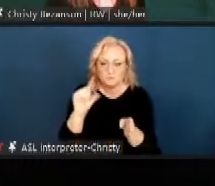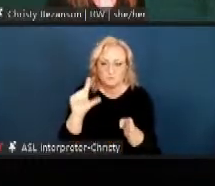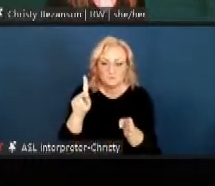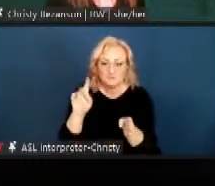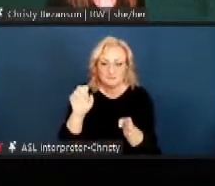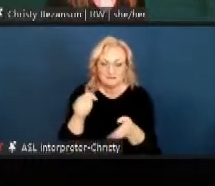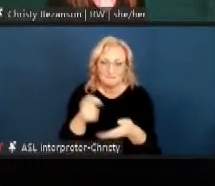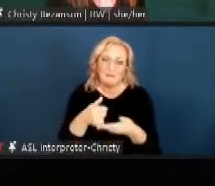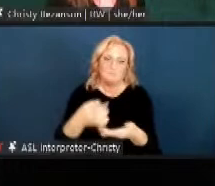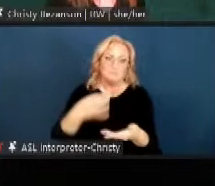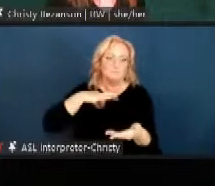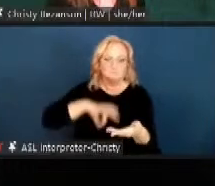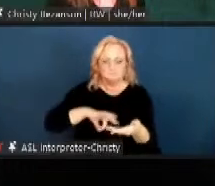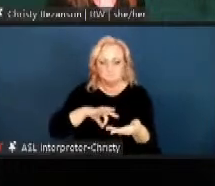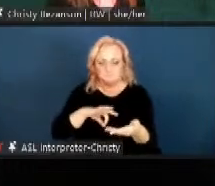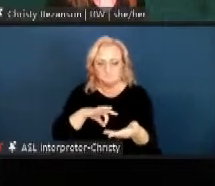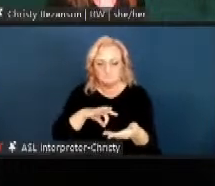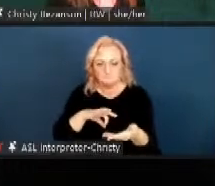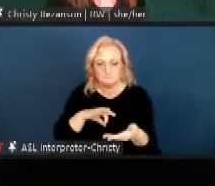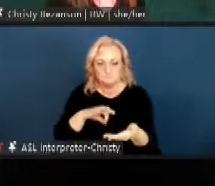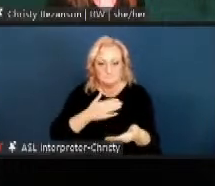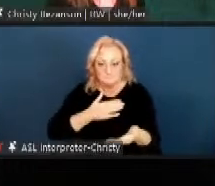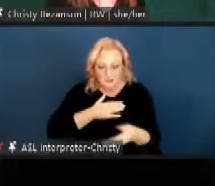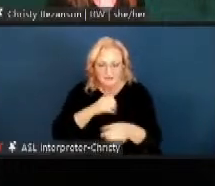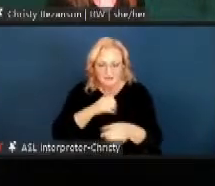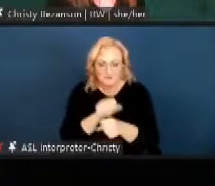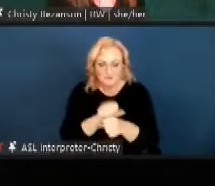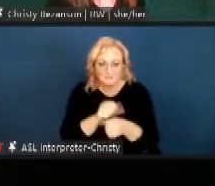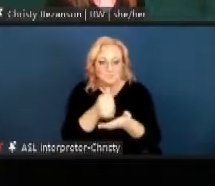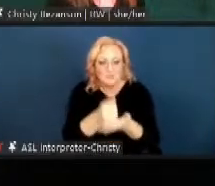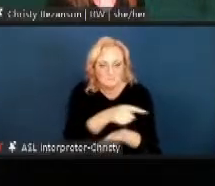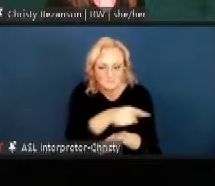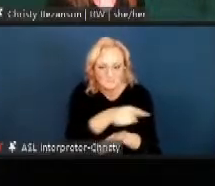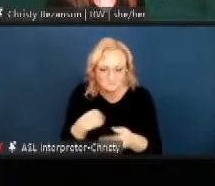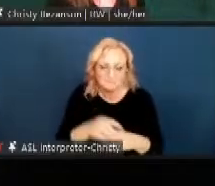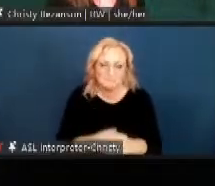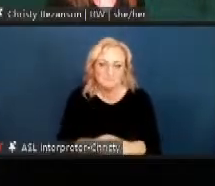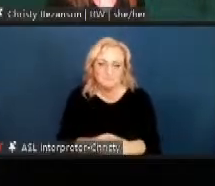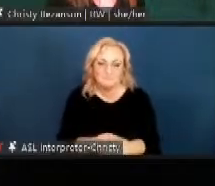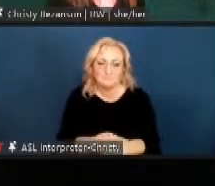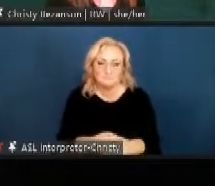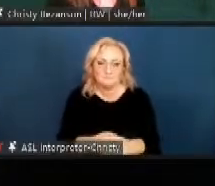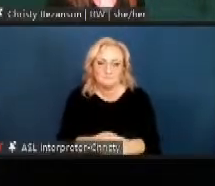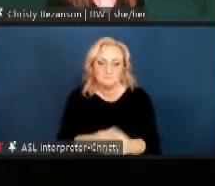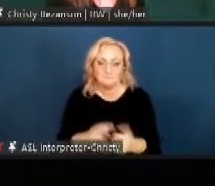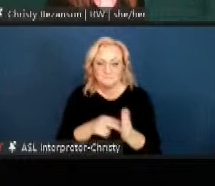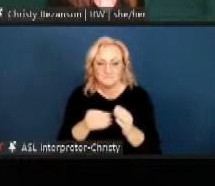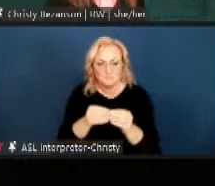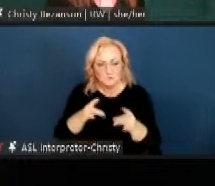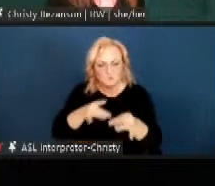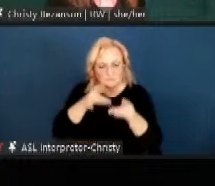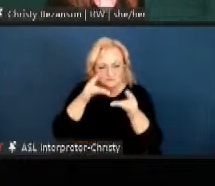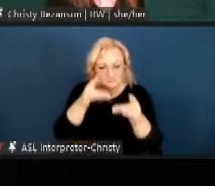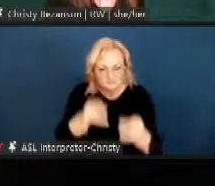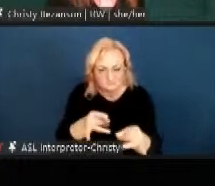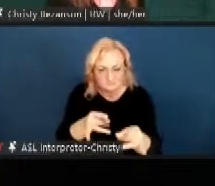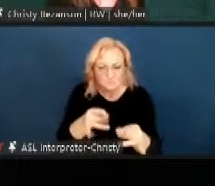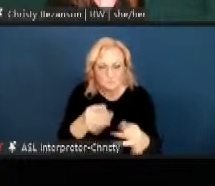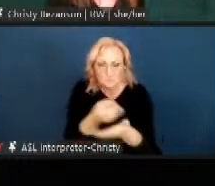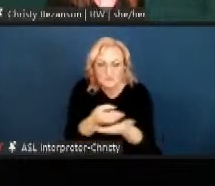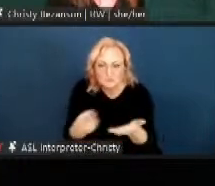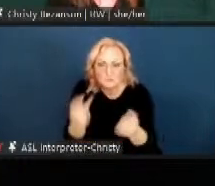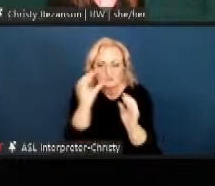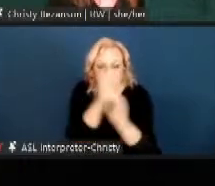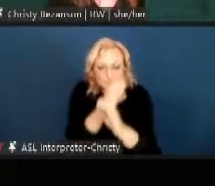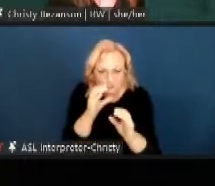significant help in jobs like mine. So I honestly think that it would allow for a more streamlined resource search.